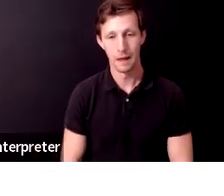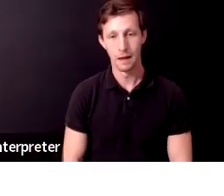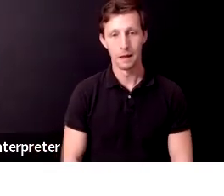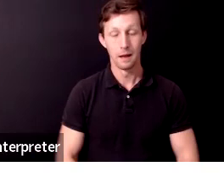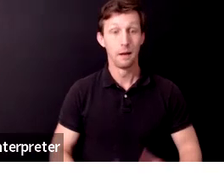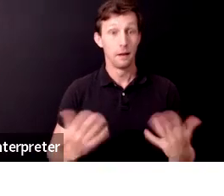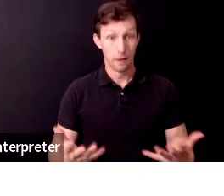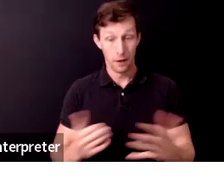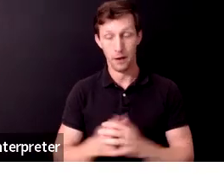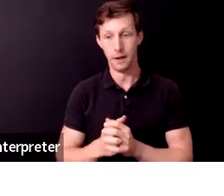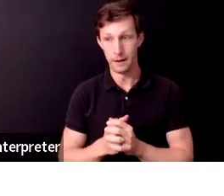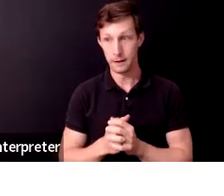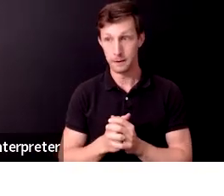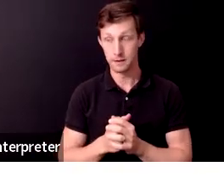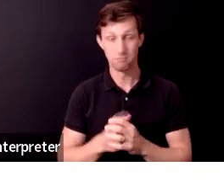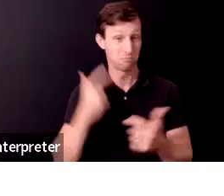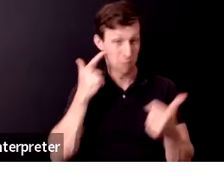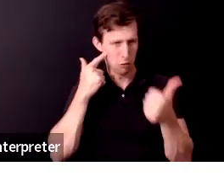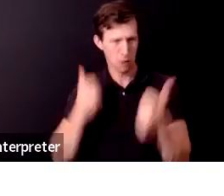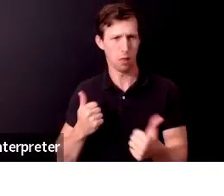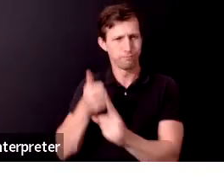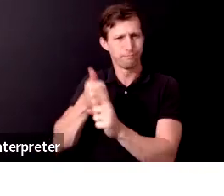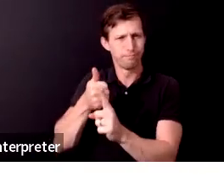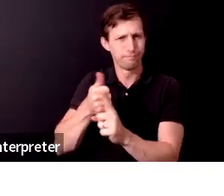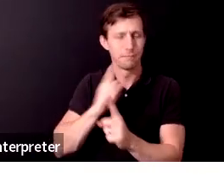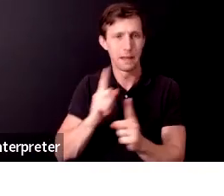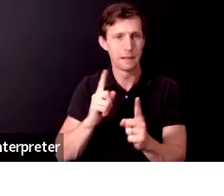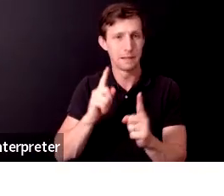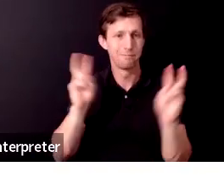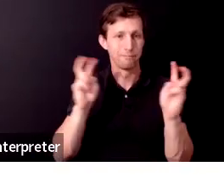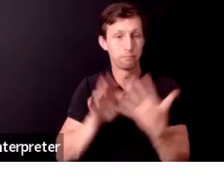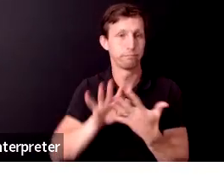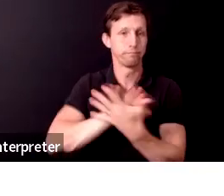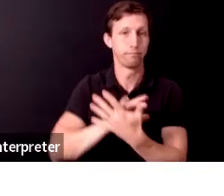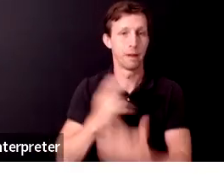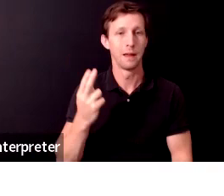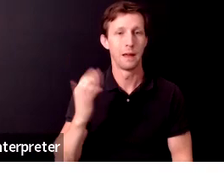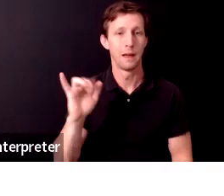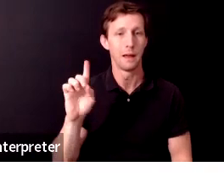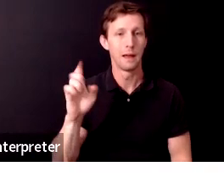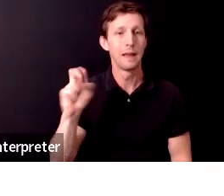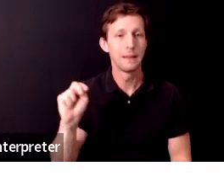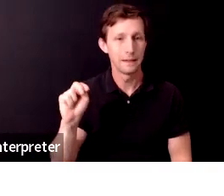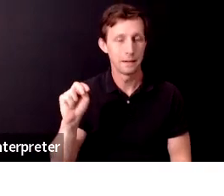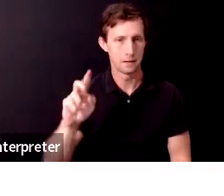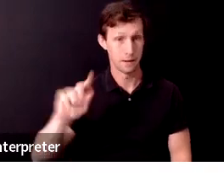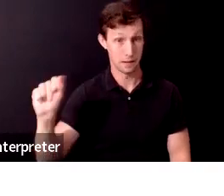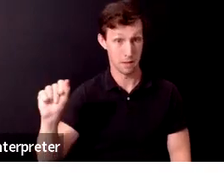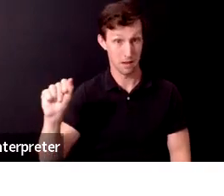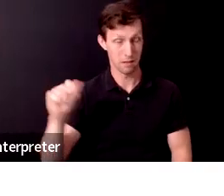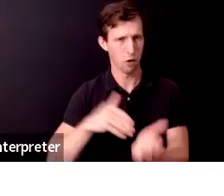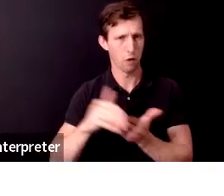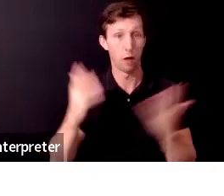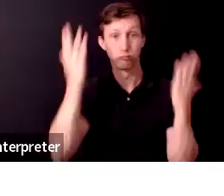So hearing loss is a hidden disability, and it's often overlooked or misunderstood. And the goal of our agency